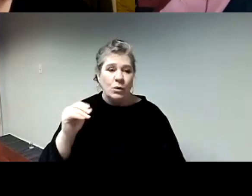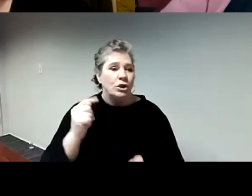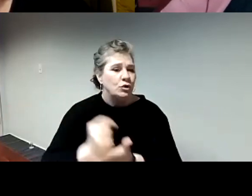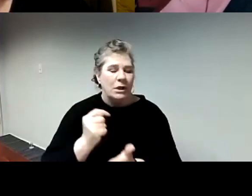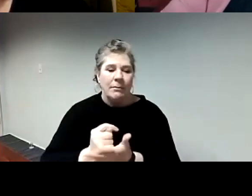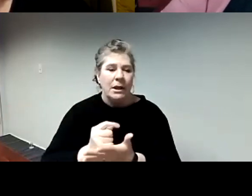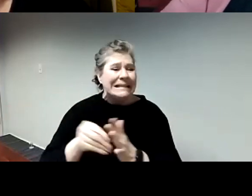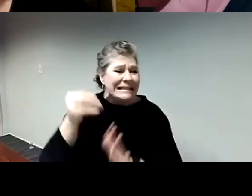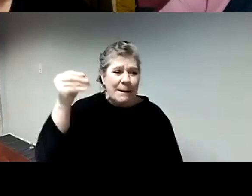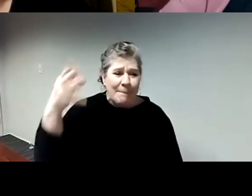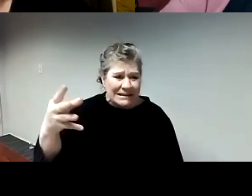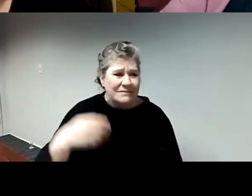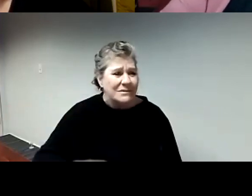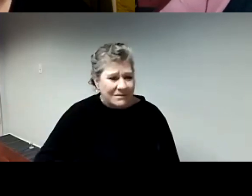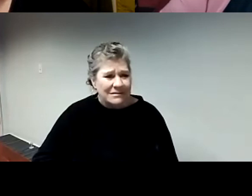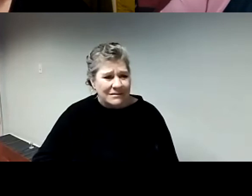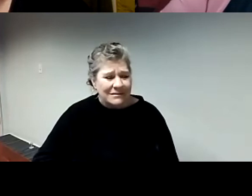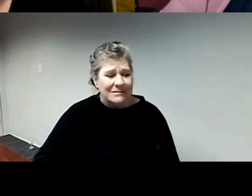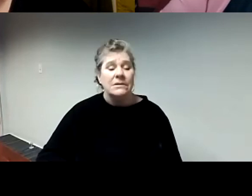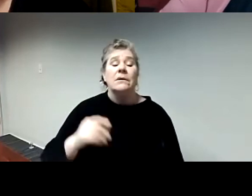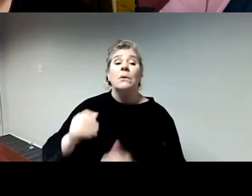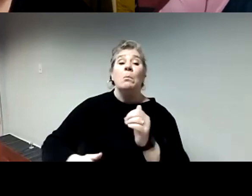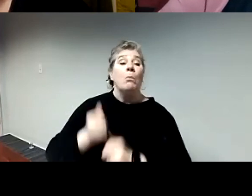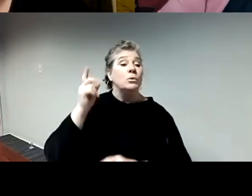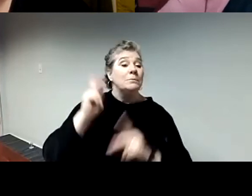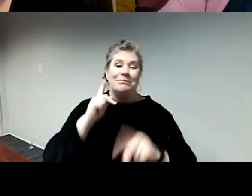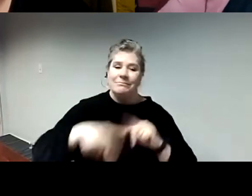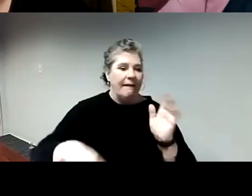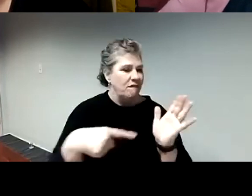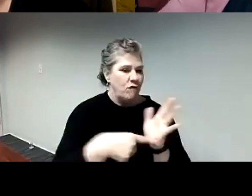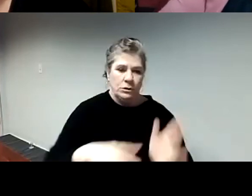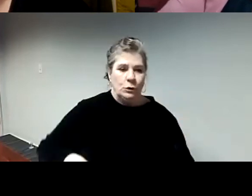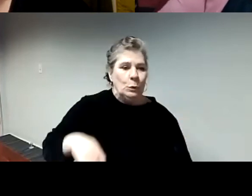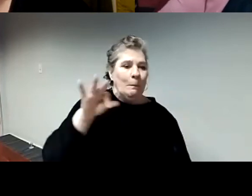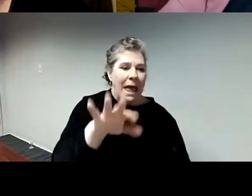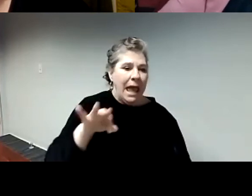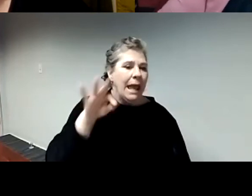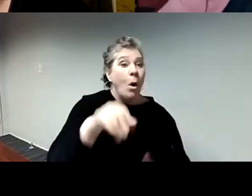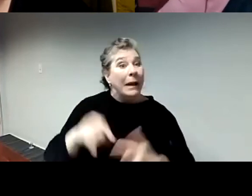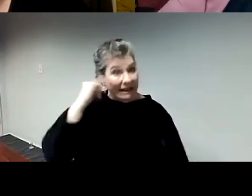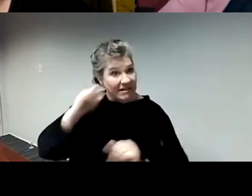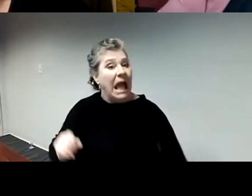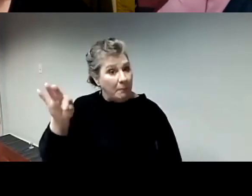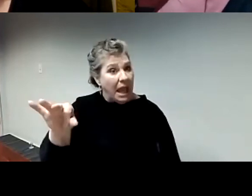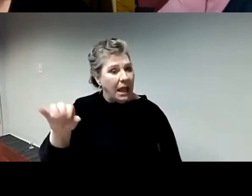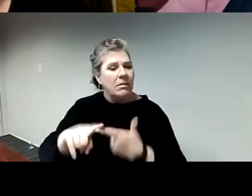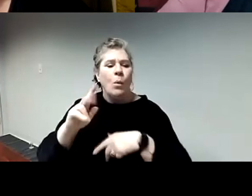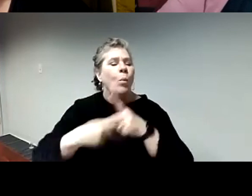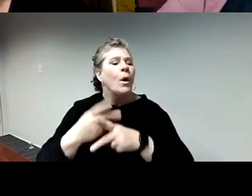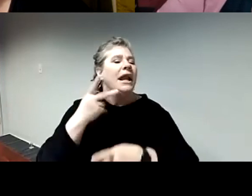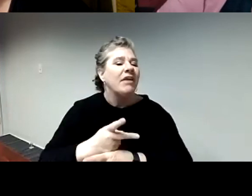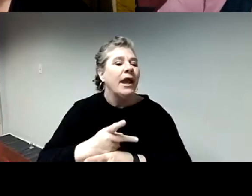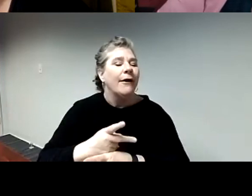super expensive. So not only can most people not afford it, if they can afford it, what kind of care are they